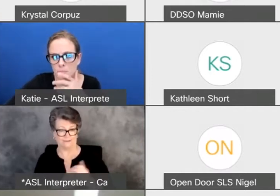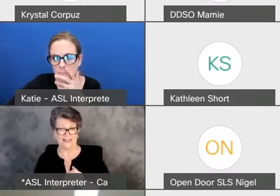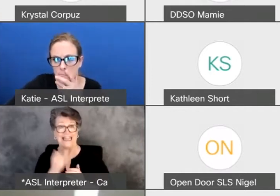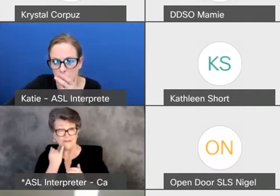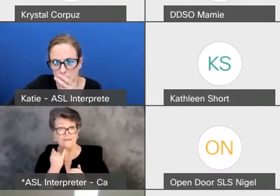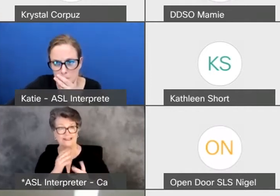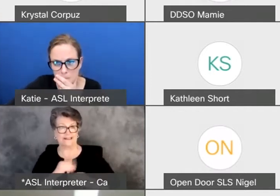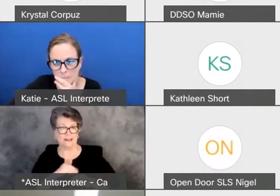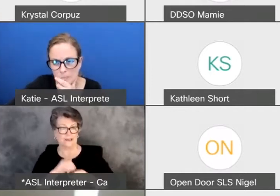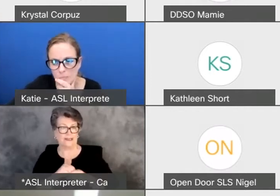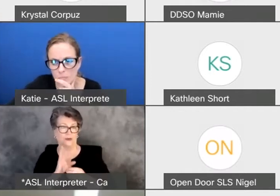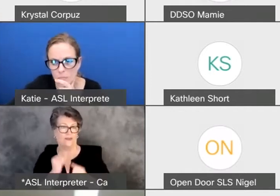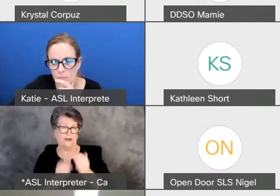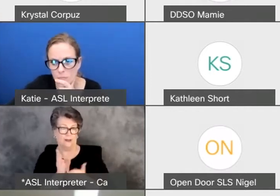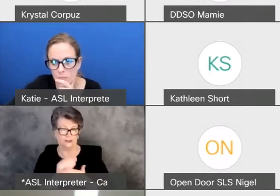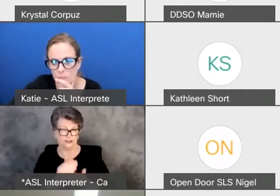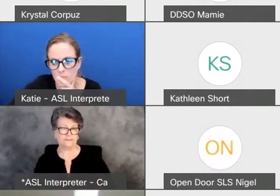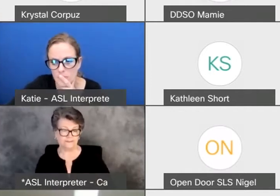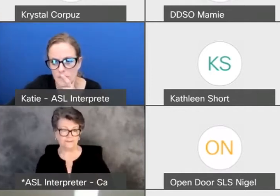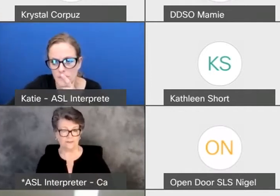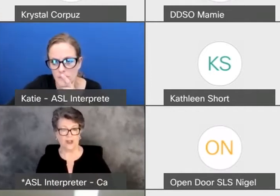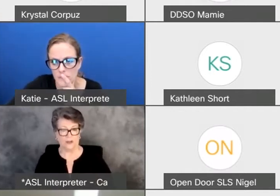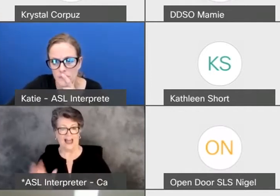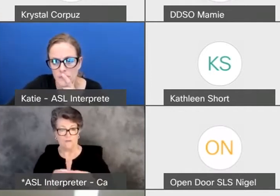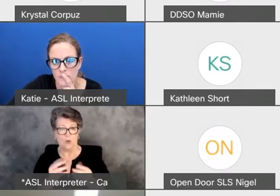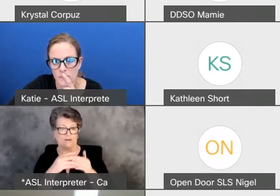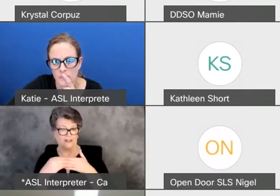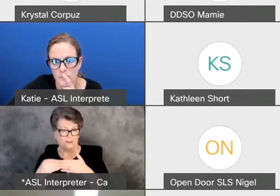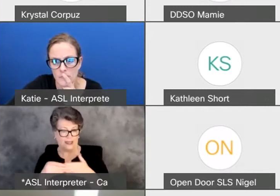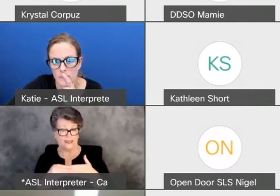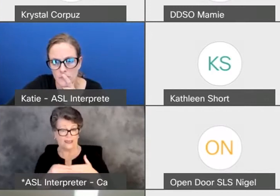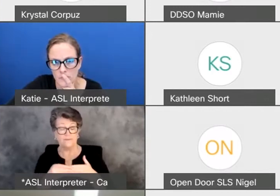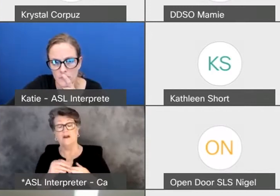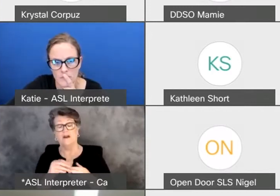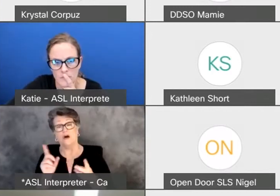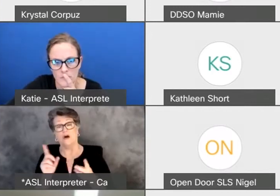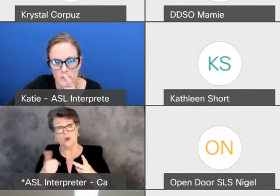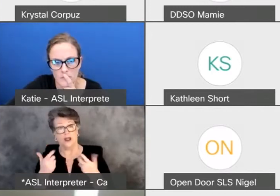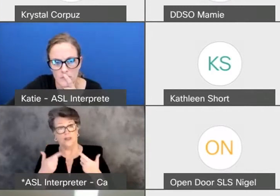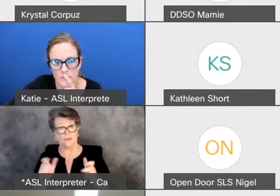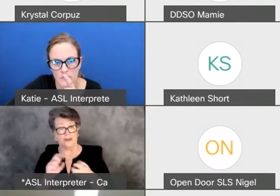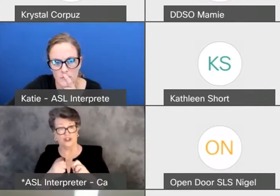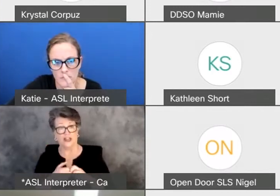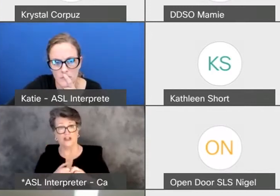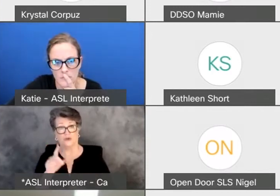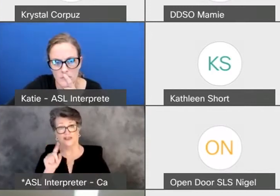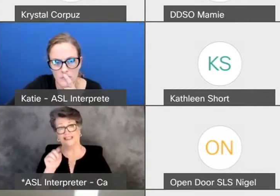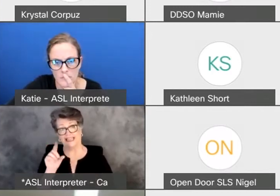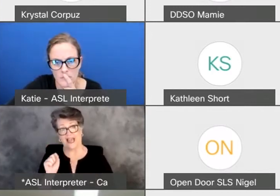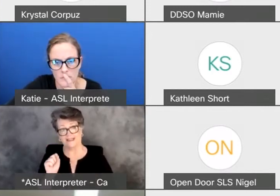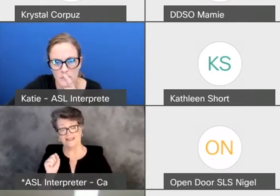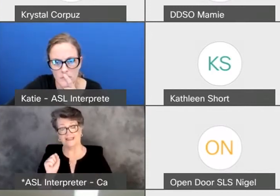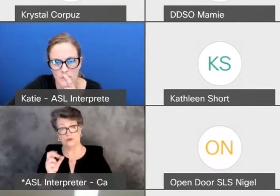final budget, then we'll have more flexibility. And another big change with TDS, one of the